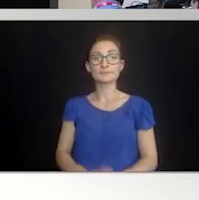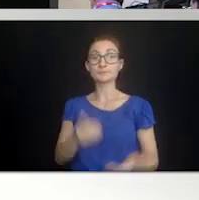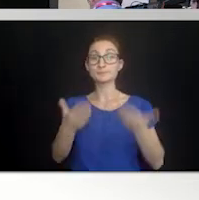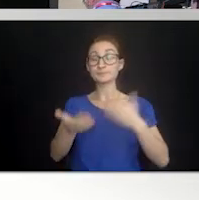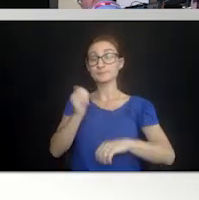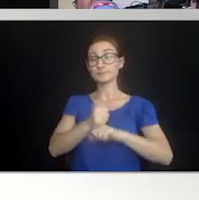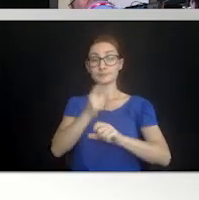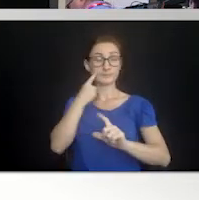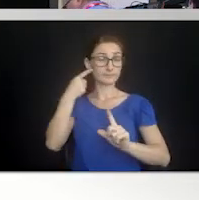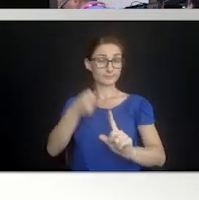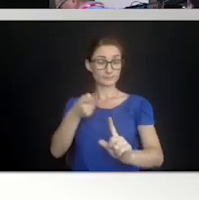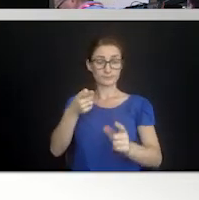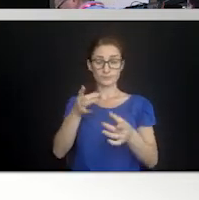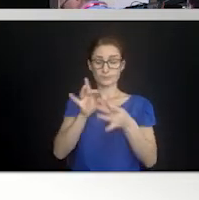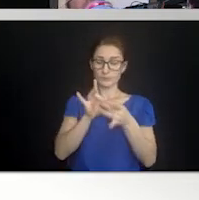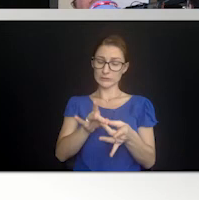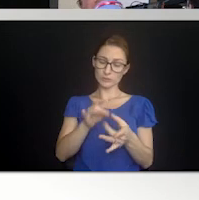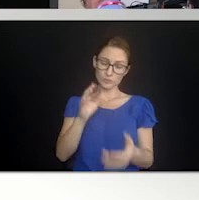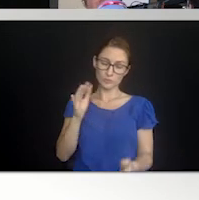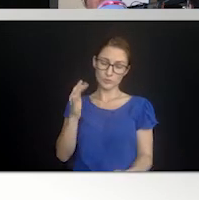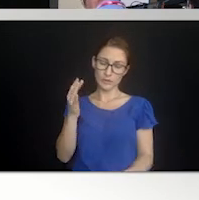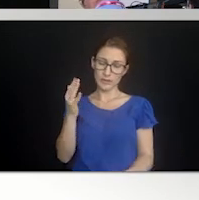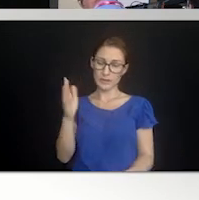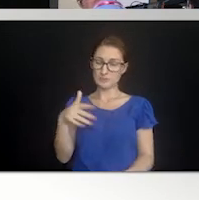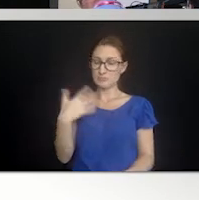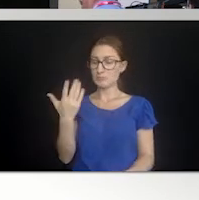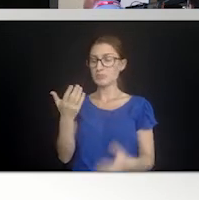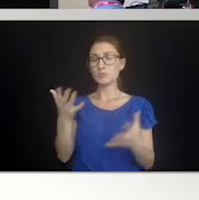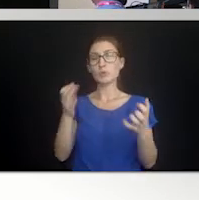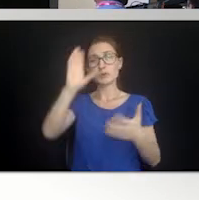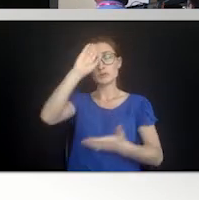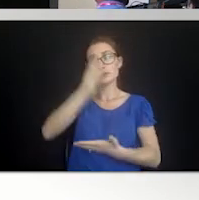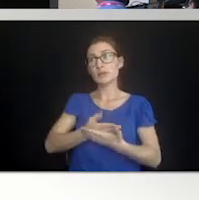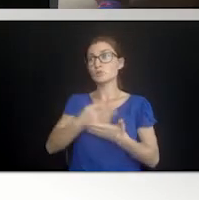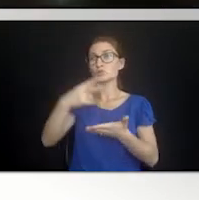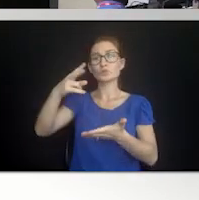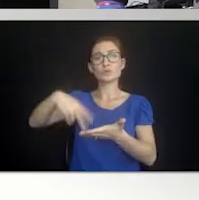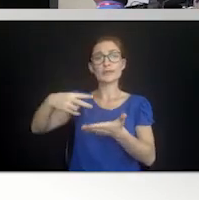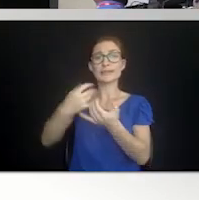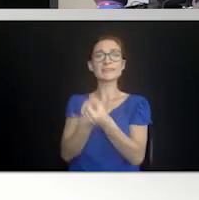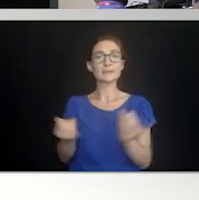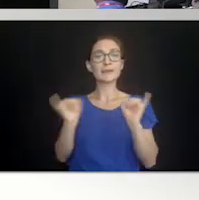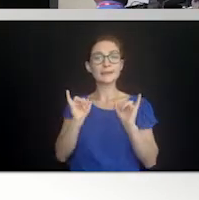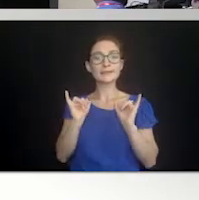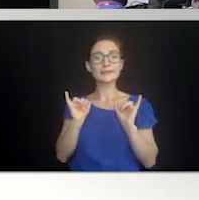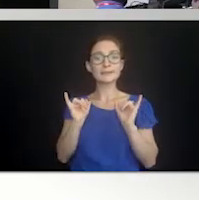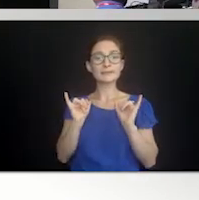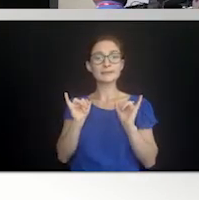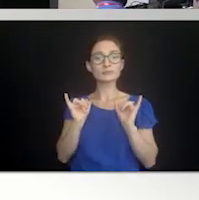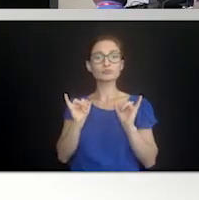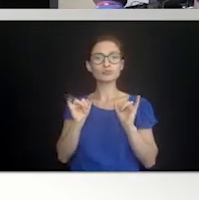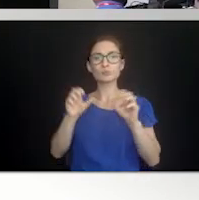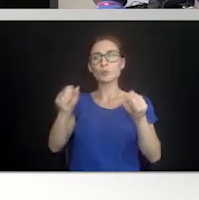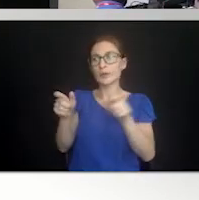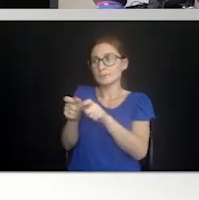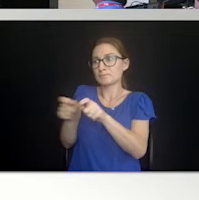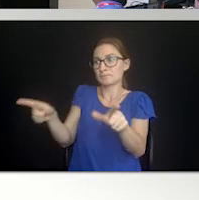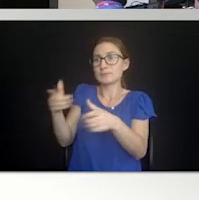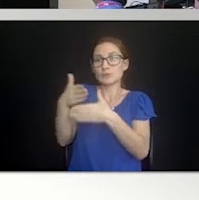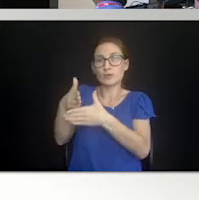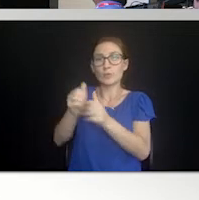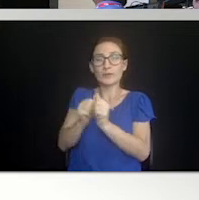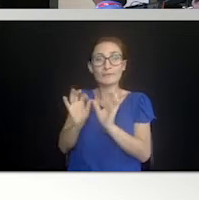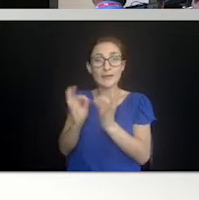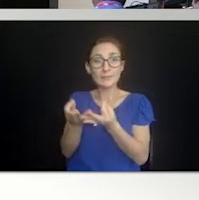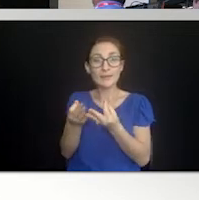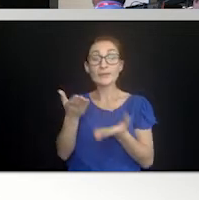have a goal about, I don't know, you want Bill to read a book by himself. You could share